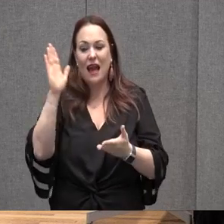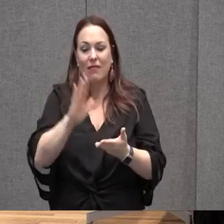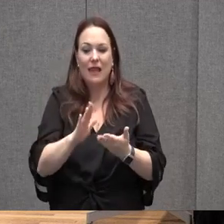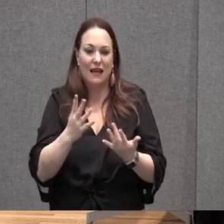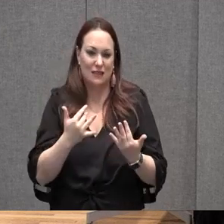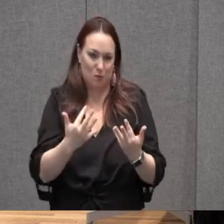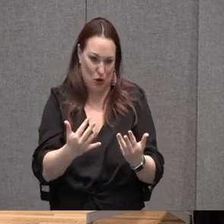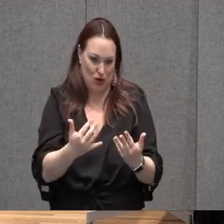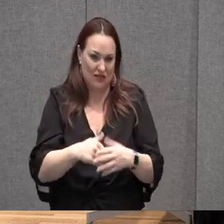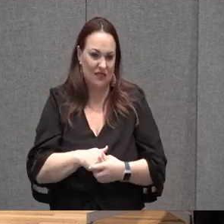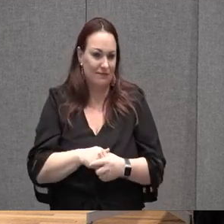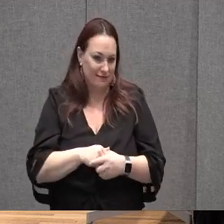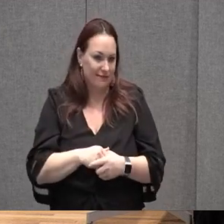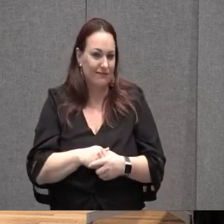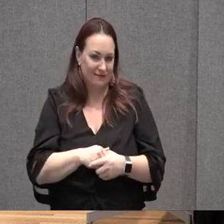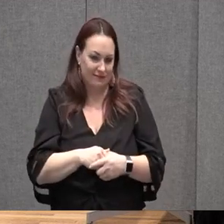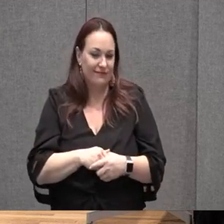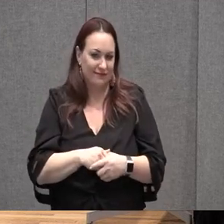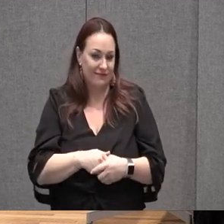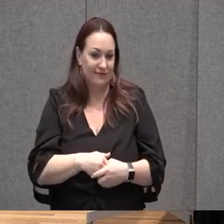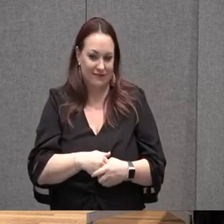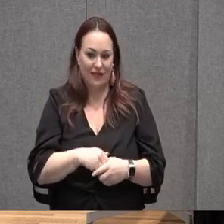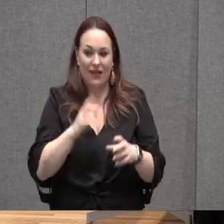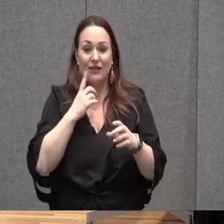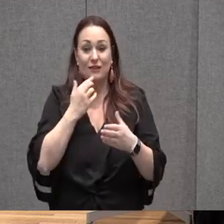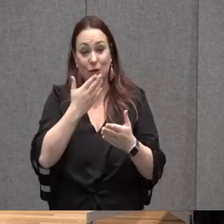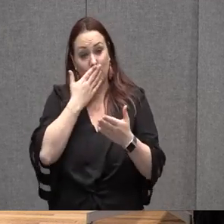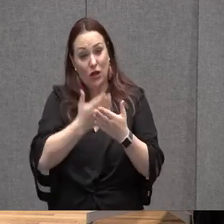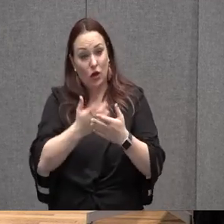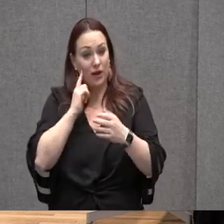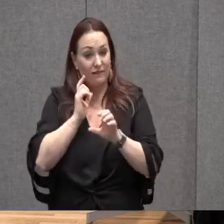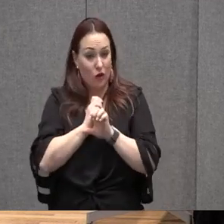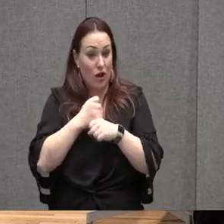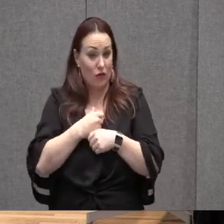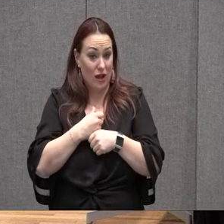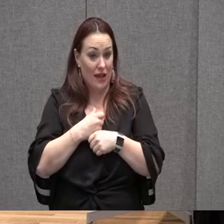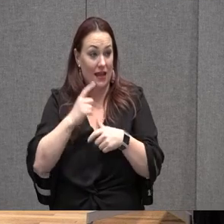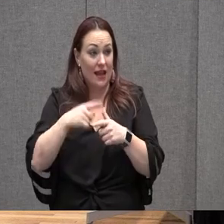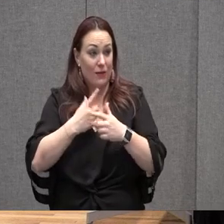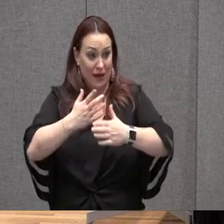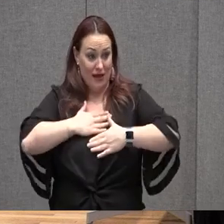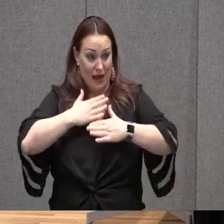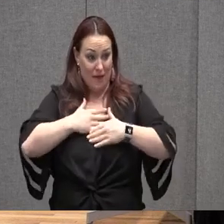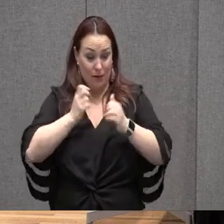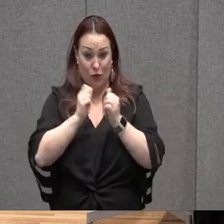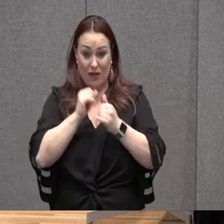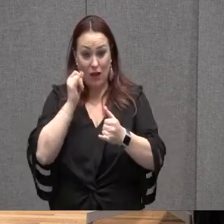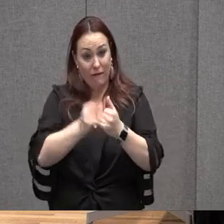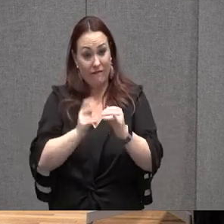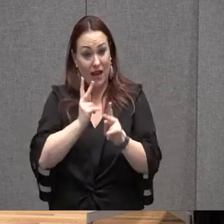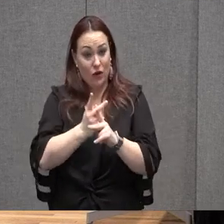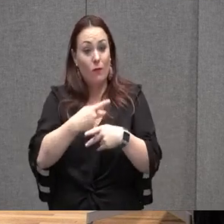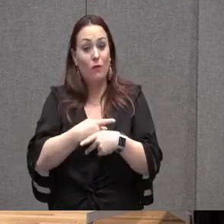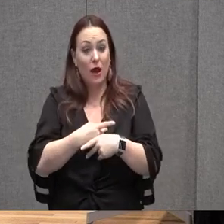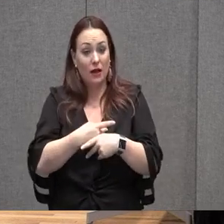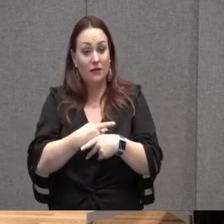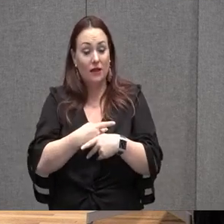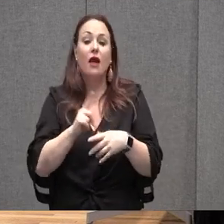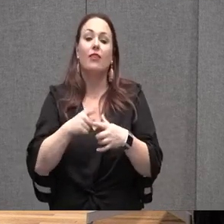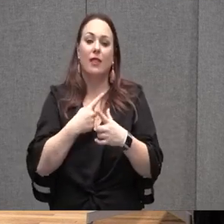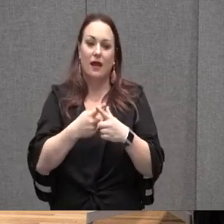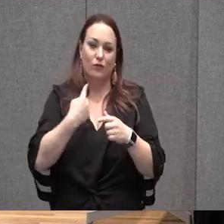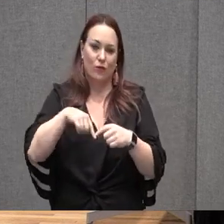So this would be good for our create. And then once we find and we are happy with our final product,